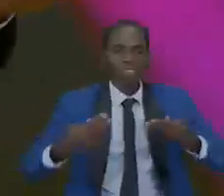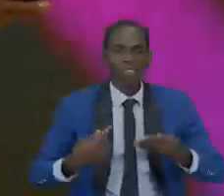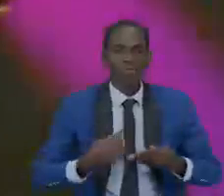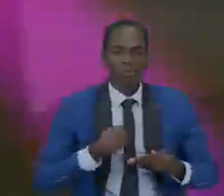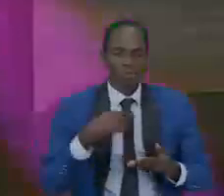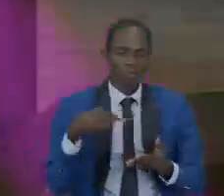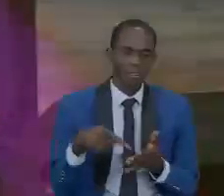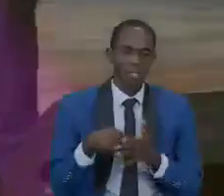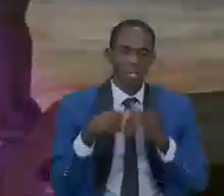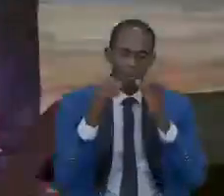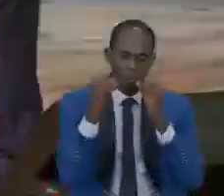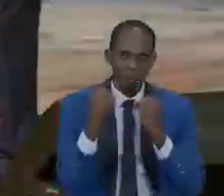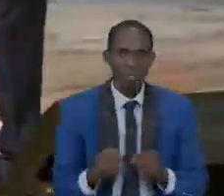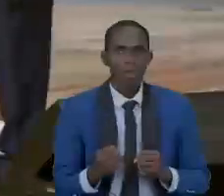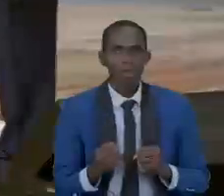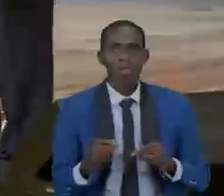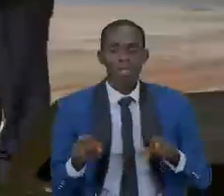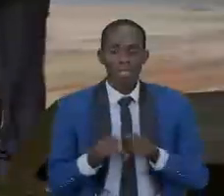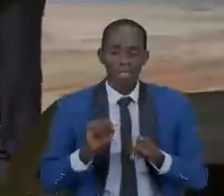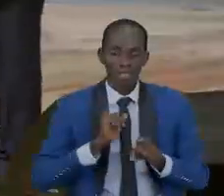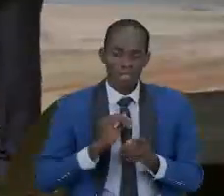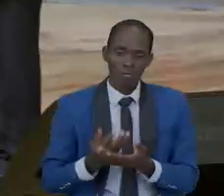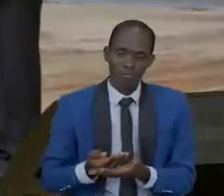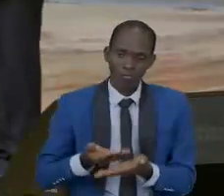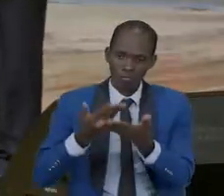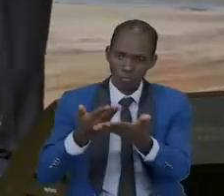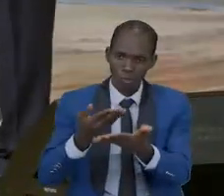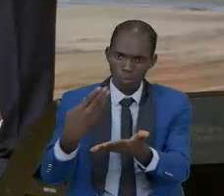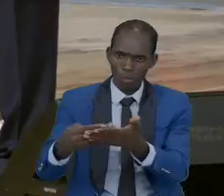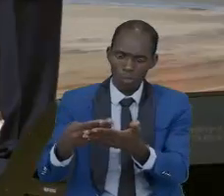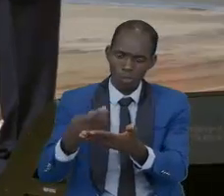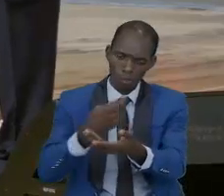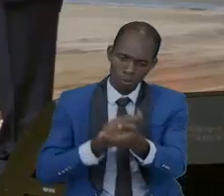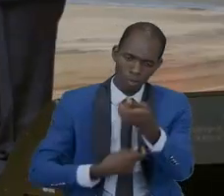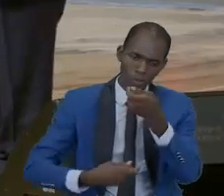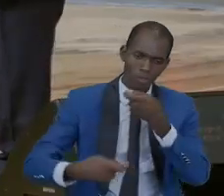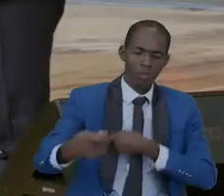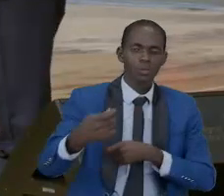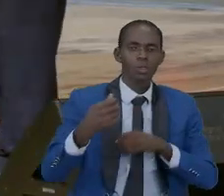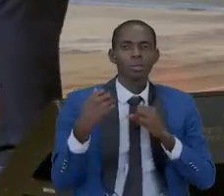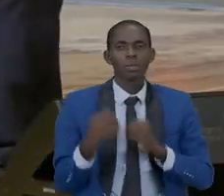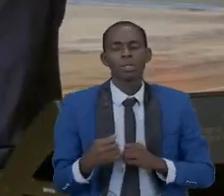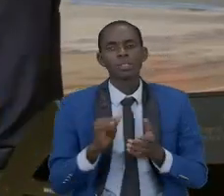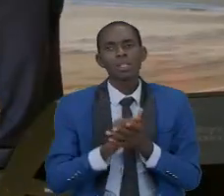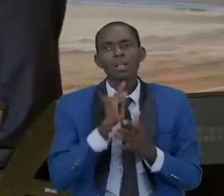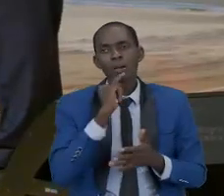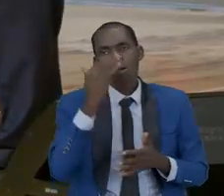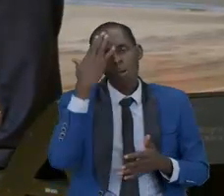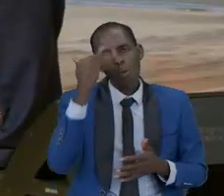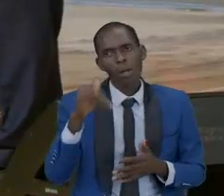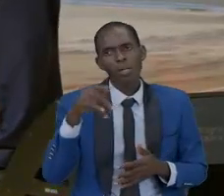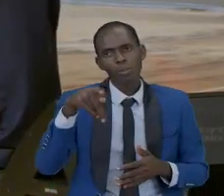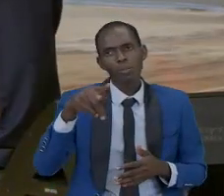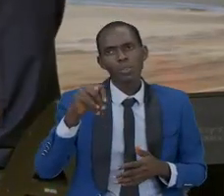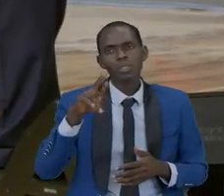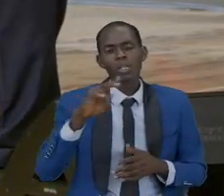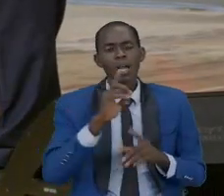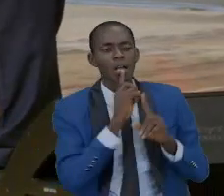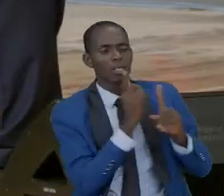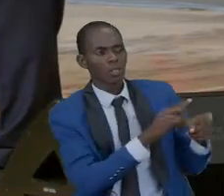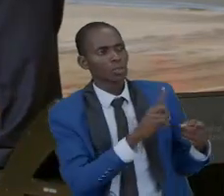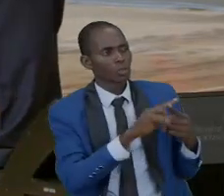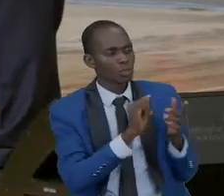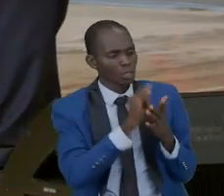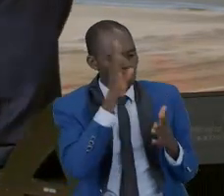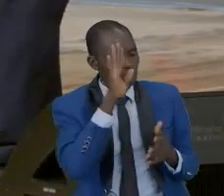power as I give you this money that's why Peter said unto him that